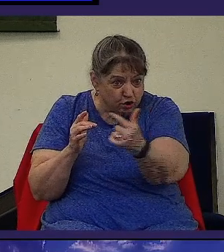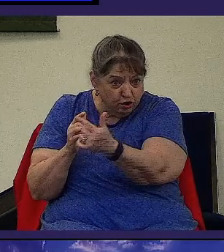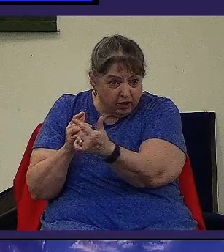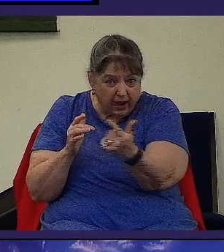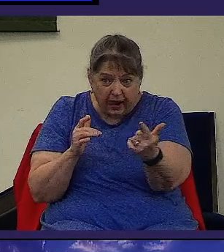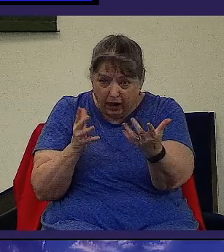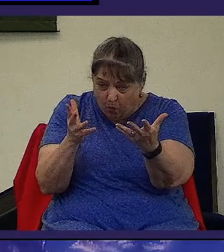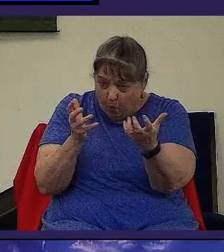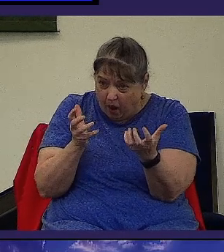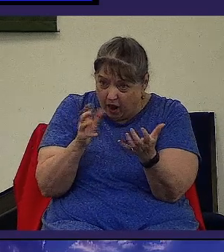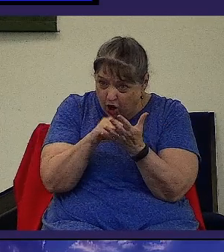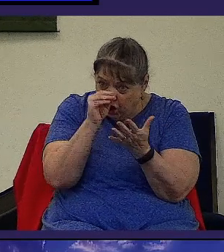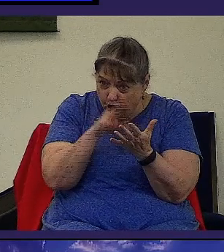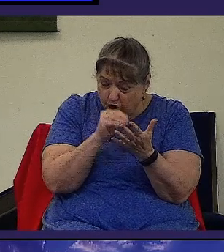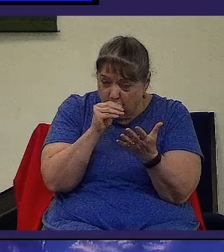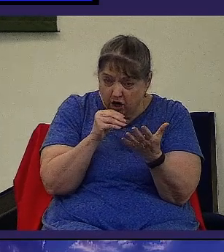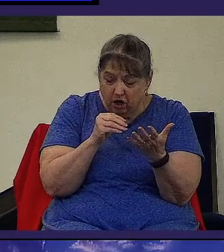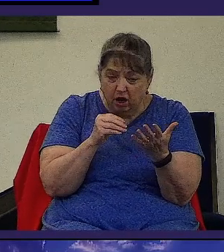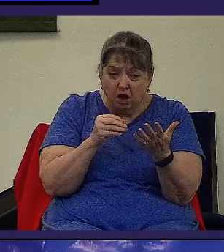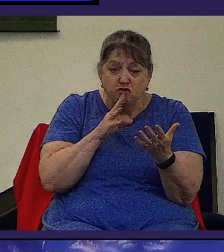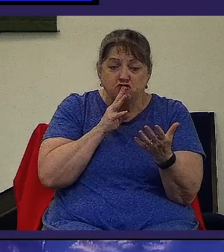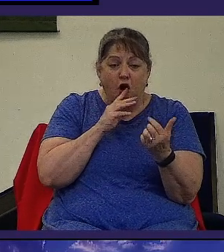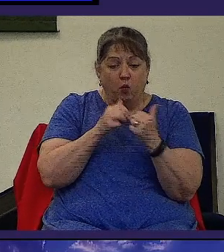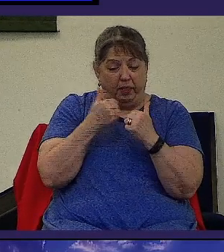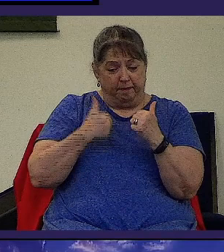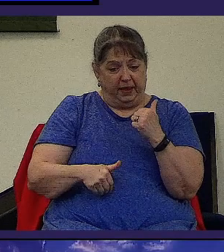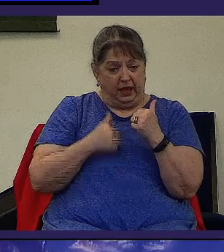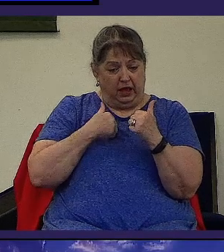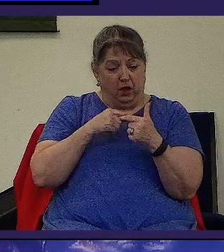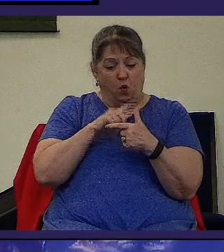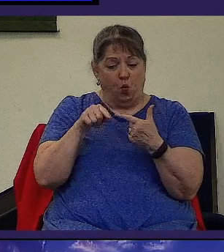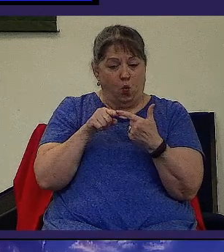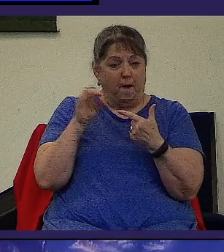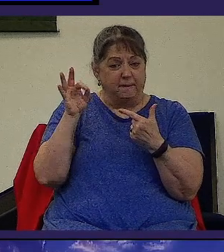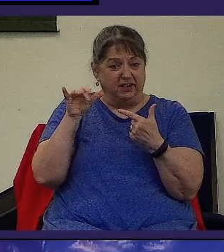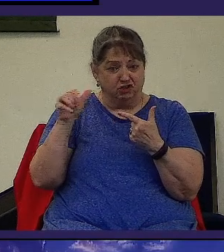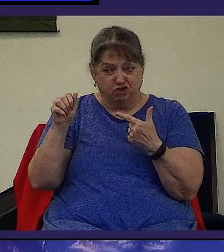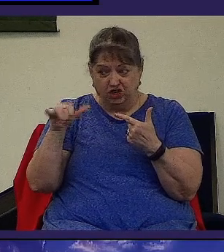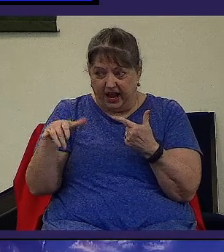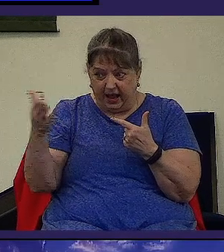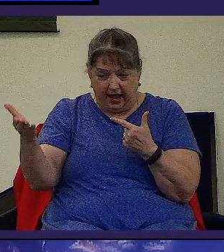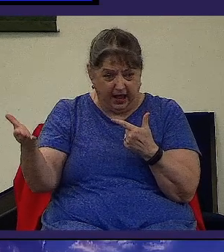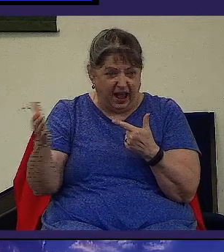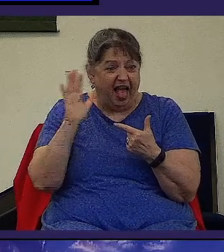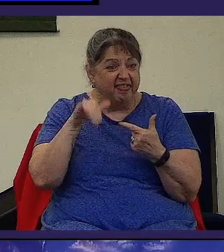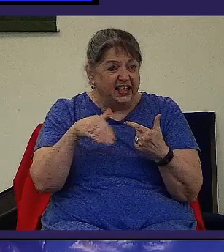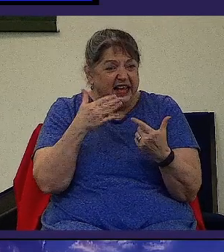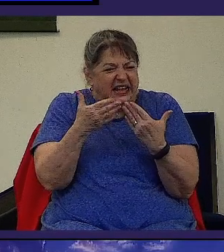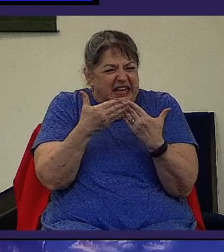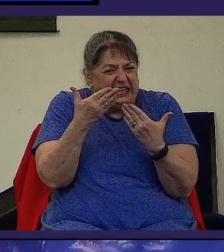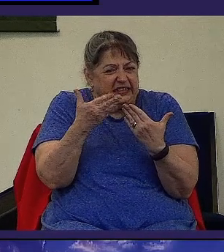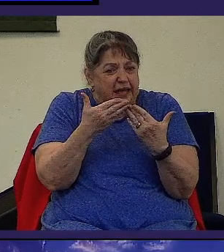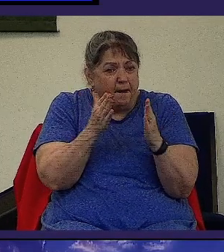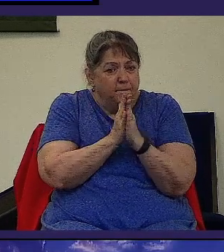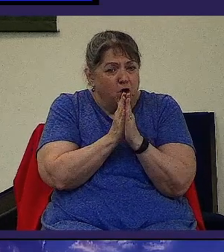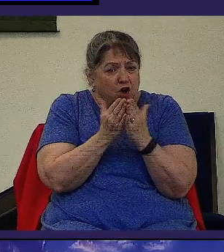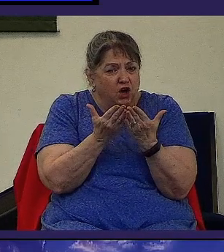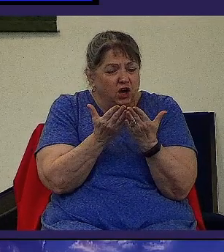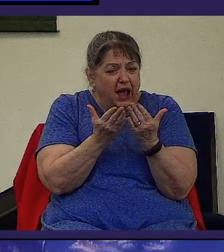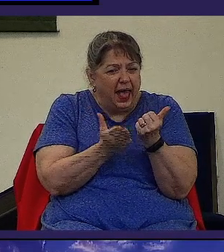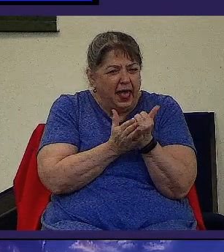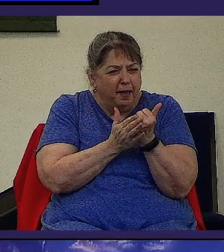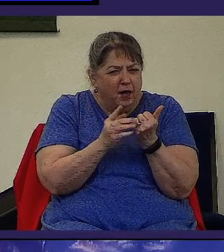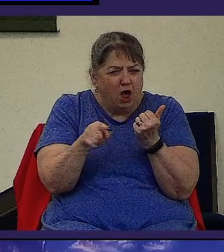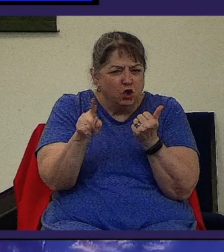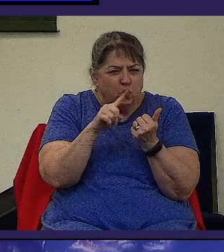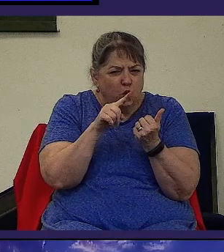about this talk to the pastor or i because it's a simple tool to help you um